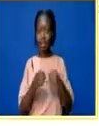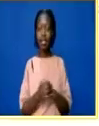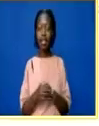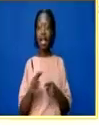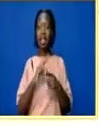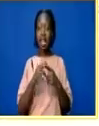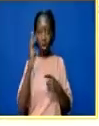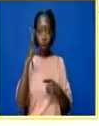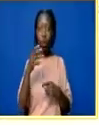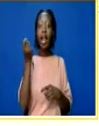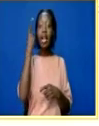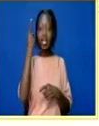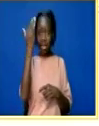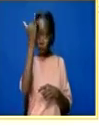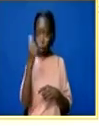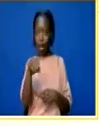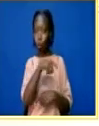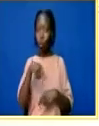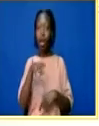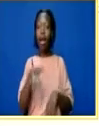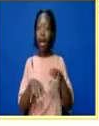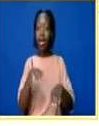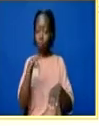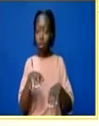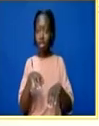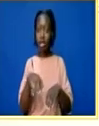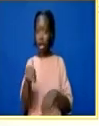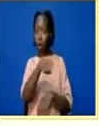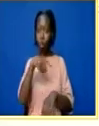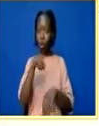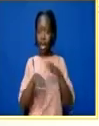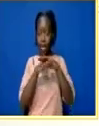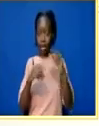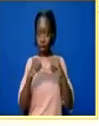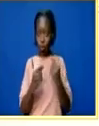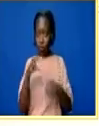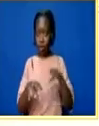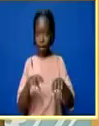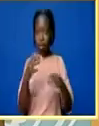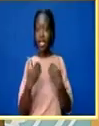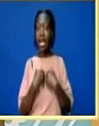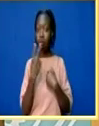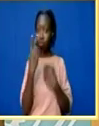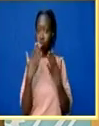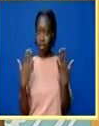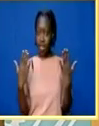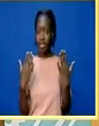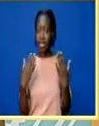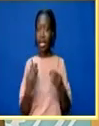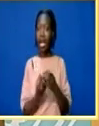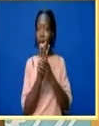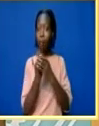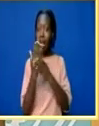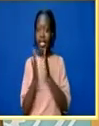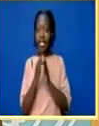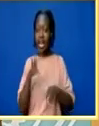why you are classified as an animal. Mm-hmm. Because we have two living things. Okay. Plants and animals. So which one are you? Are you